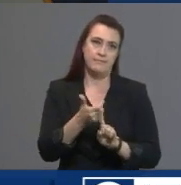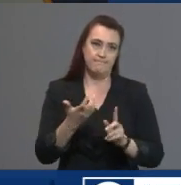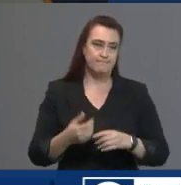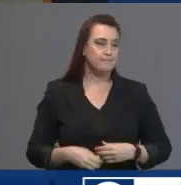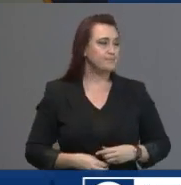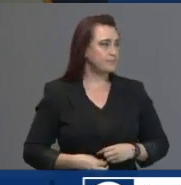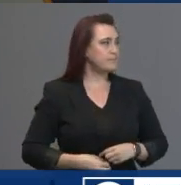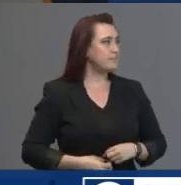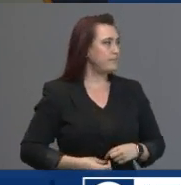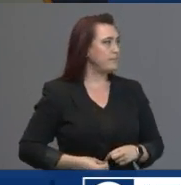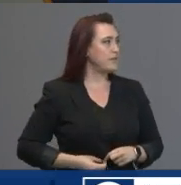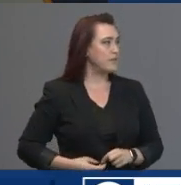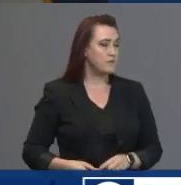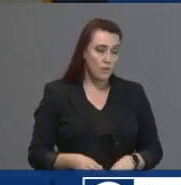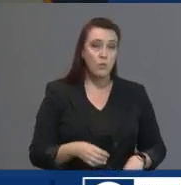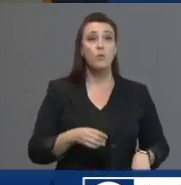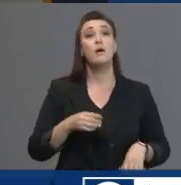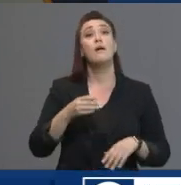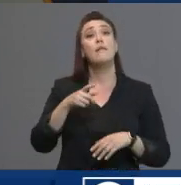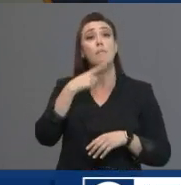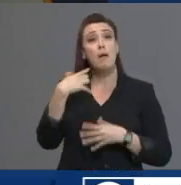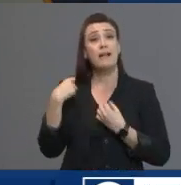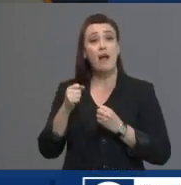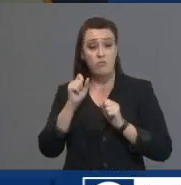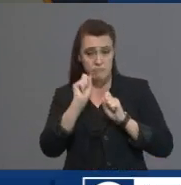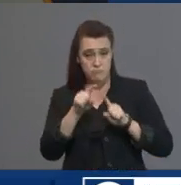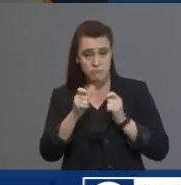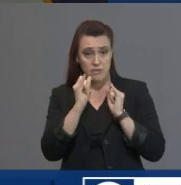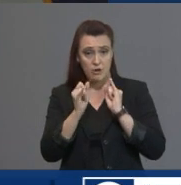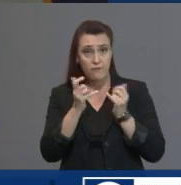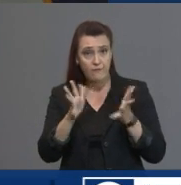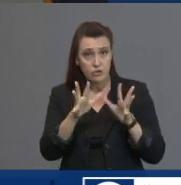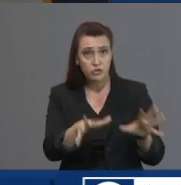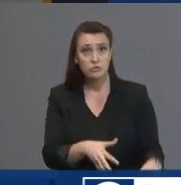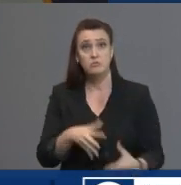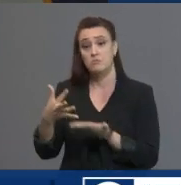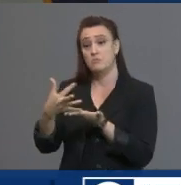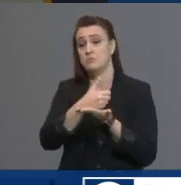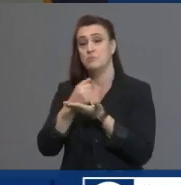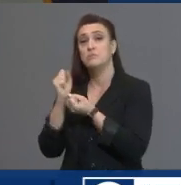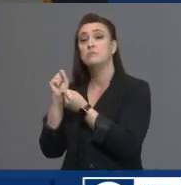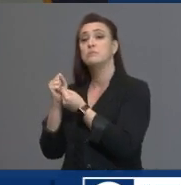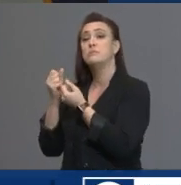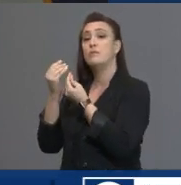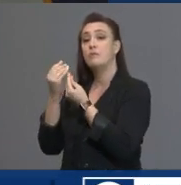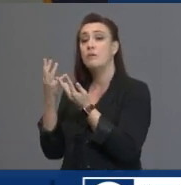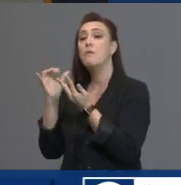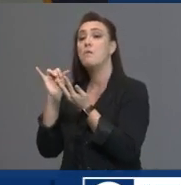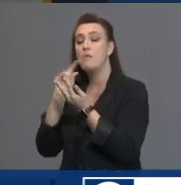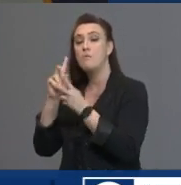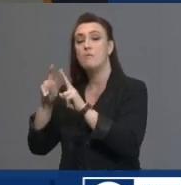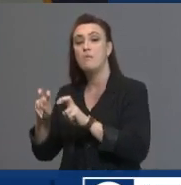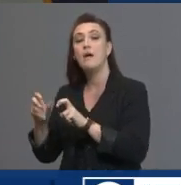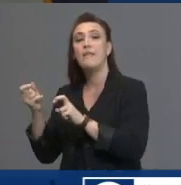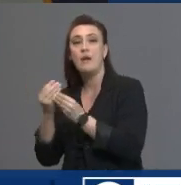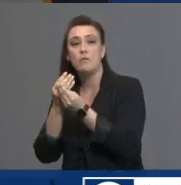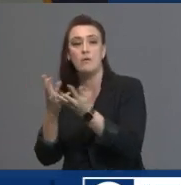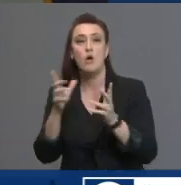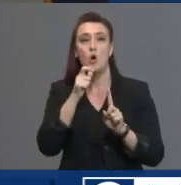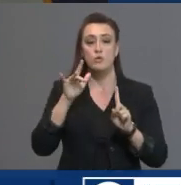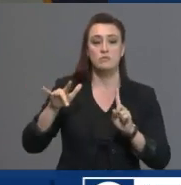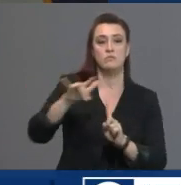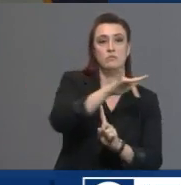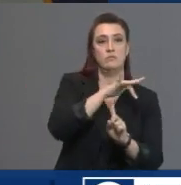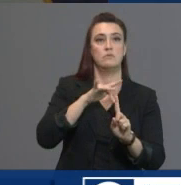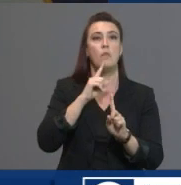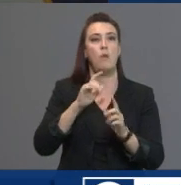So then public health is going to reach out to those household contacts or those close contacts make recommendations on whether they